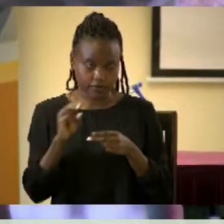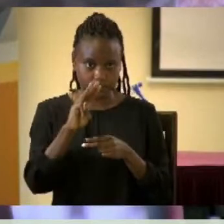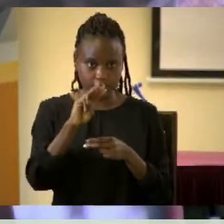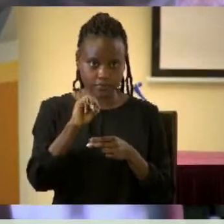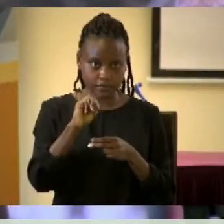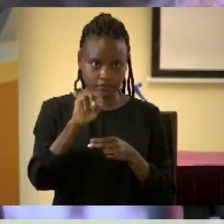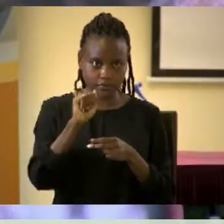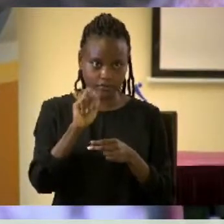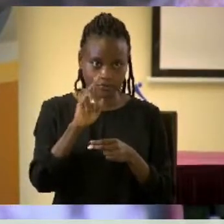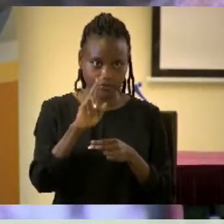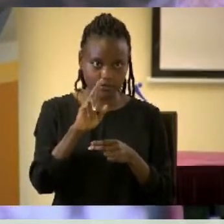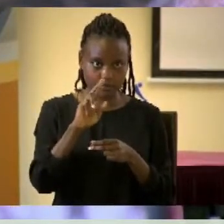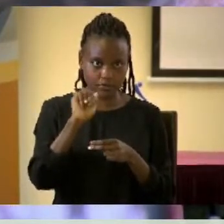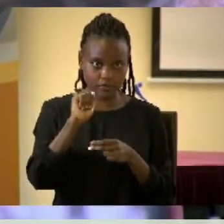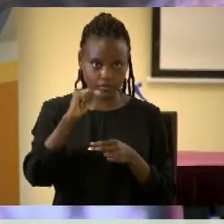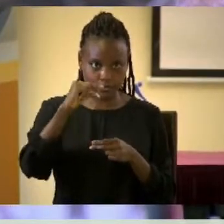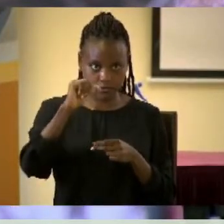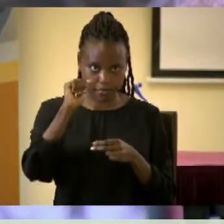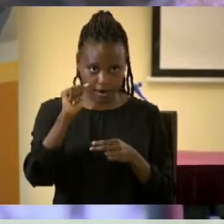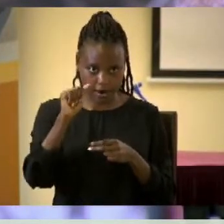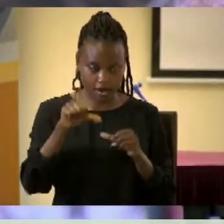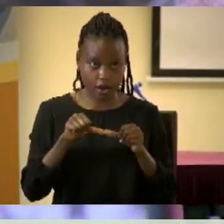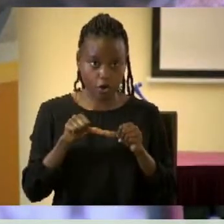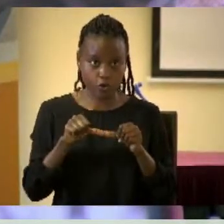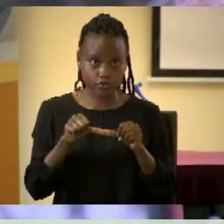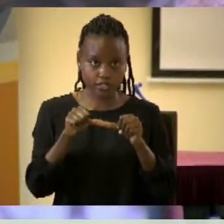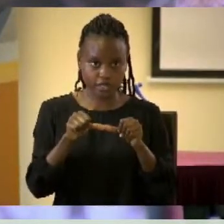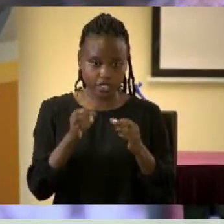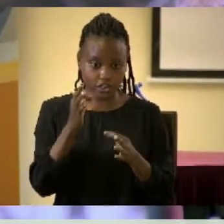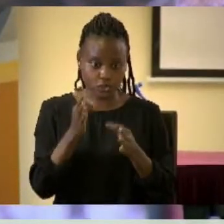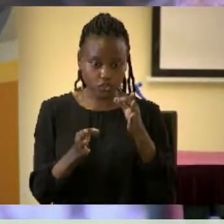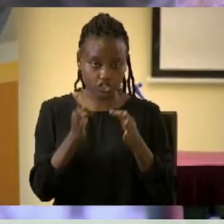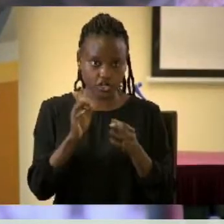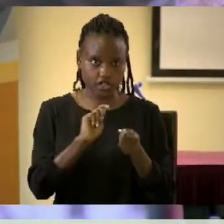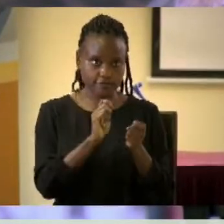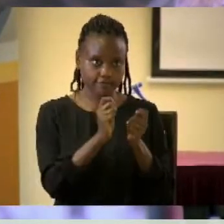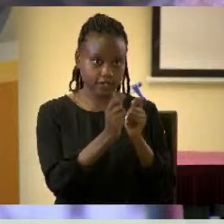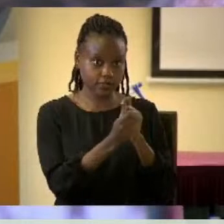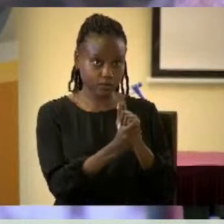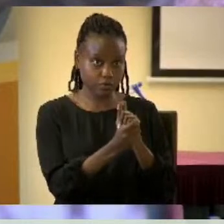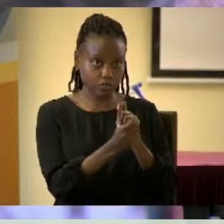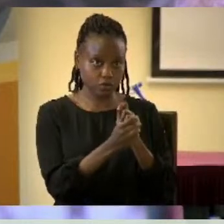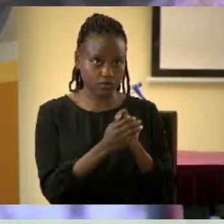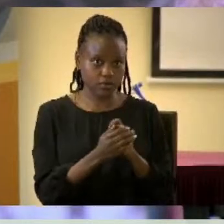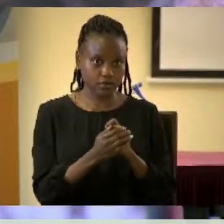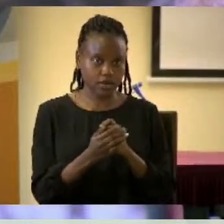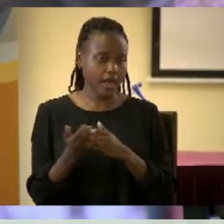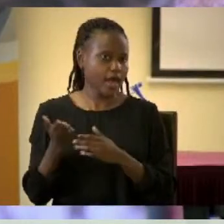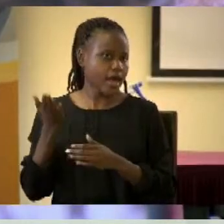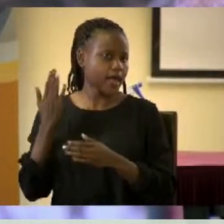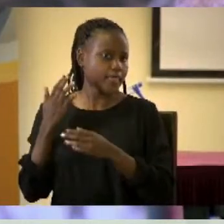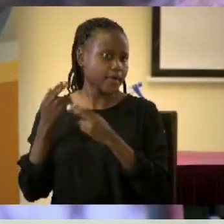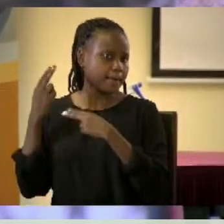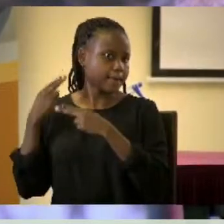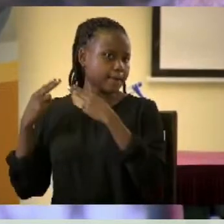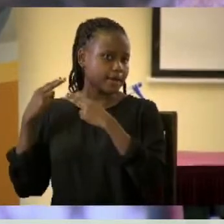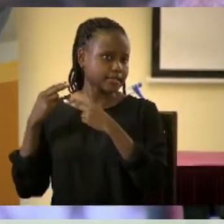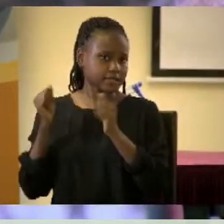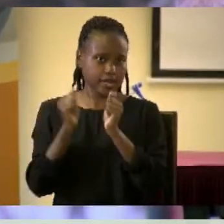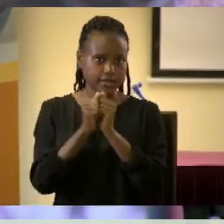own blueprint of sustaining judiciary transformation. Over the past 10 years, we have